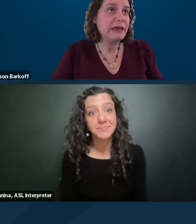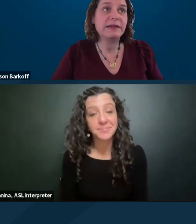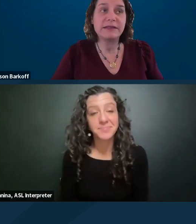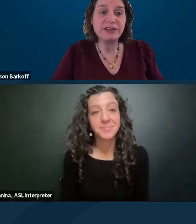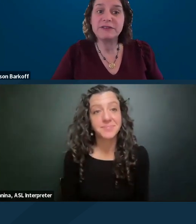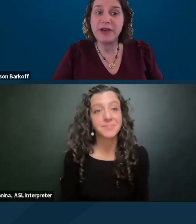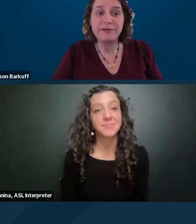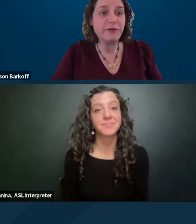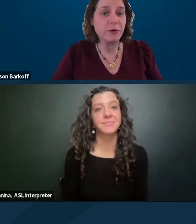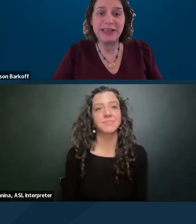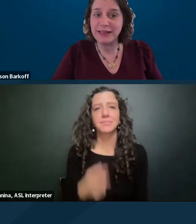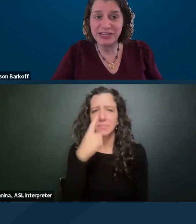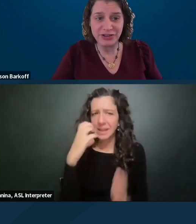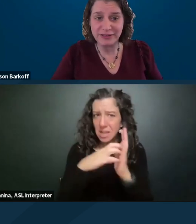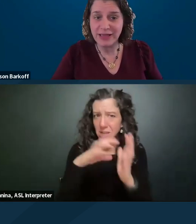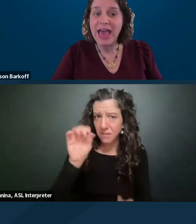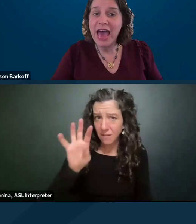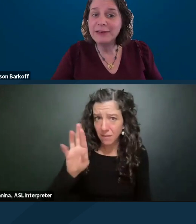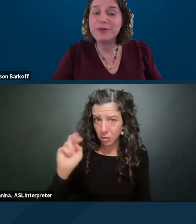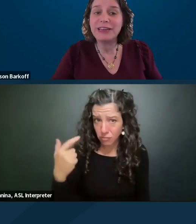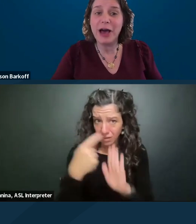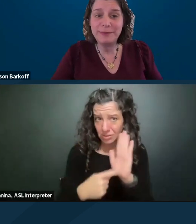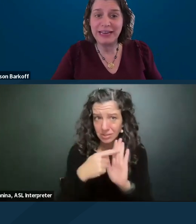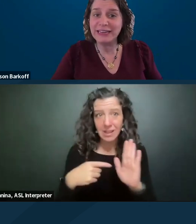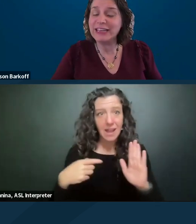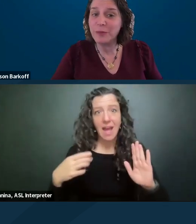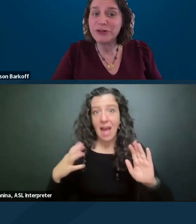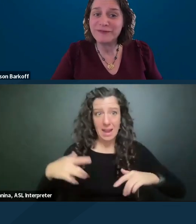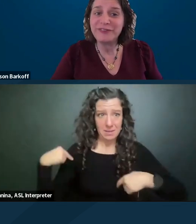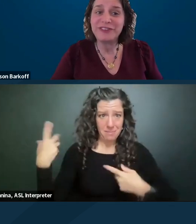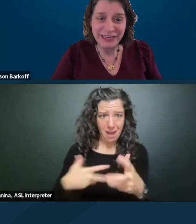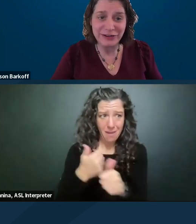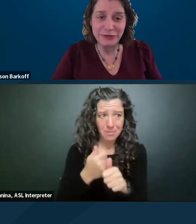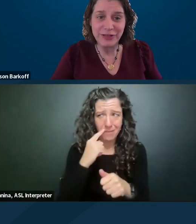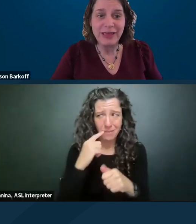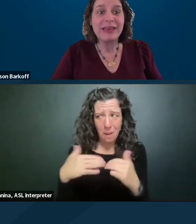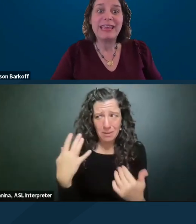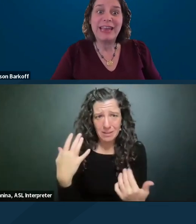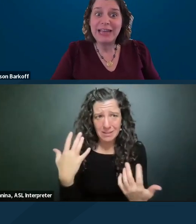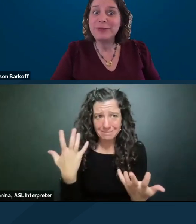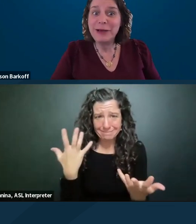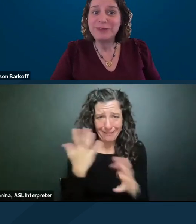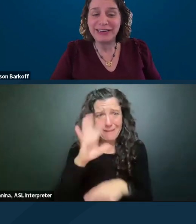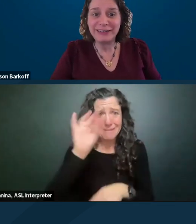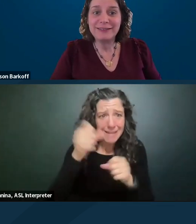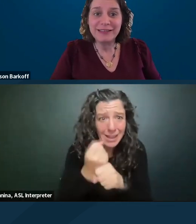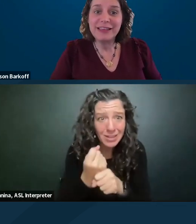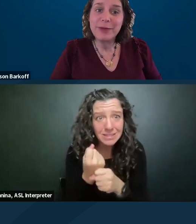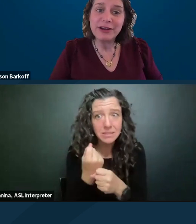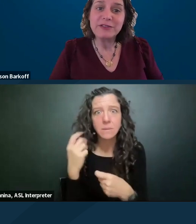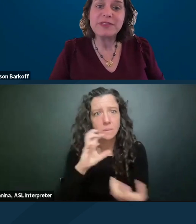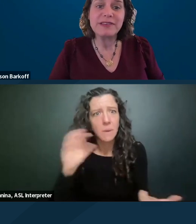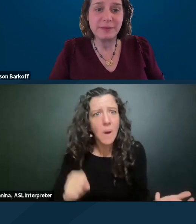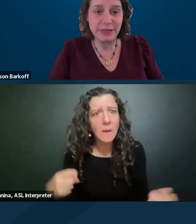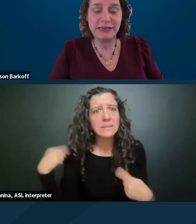Because the Section 504 regulations hadn't been updated in more than 50 years, it hadn't been updated since